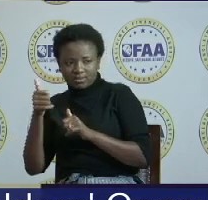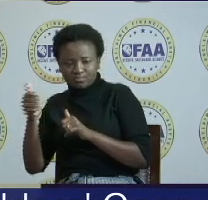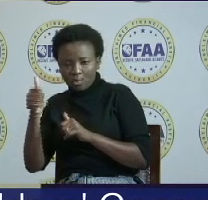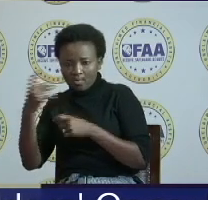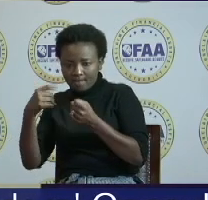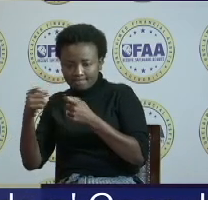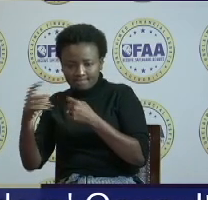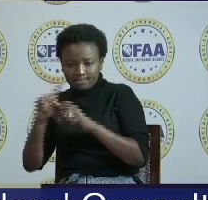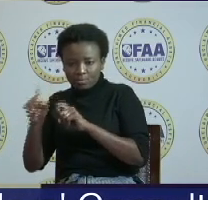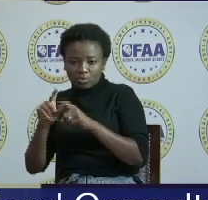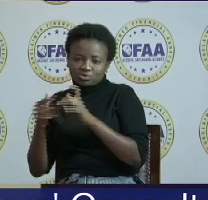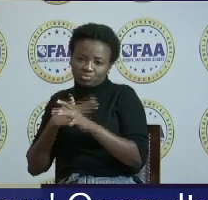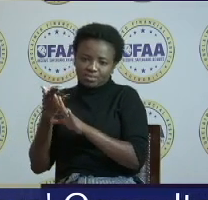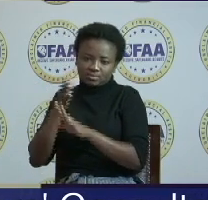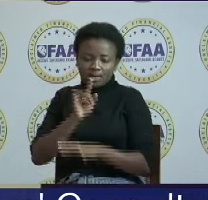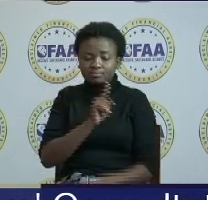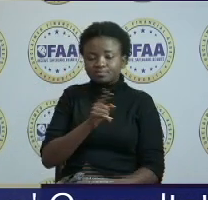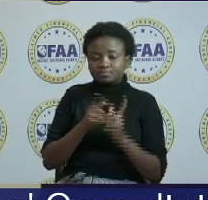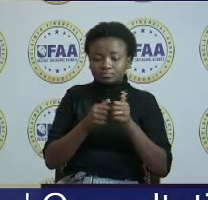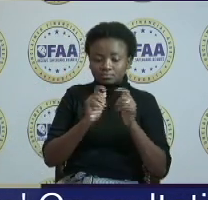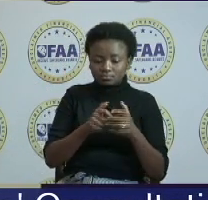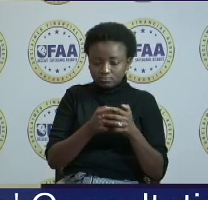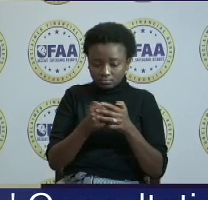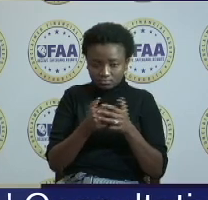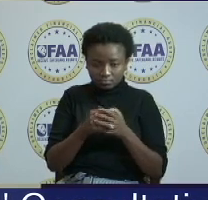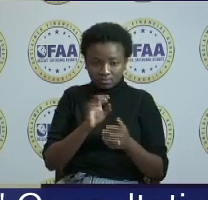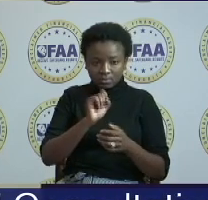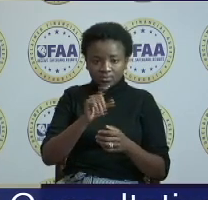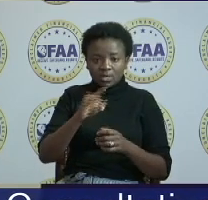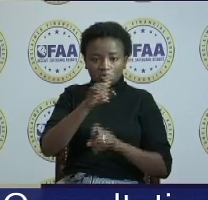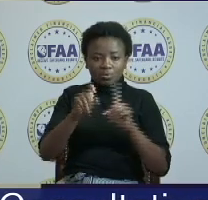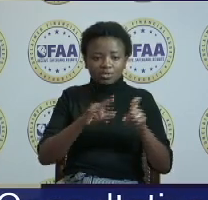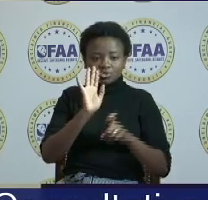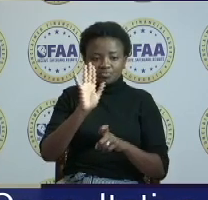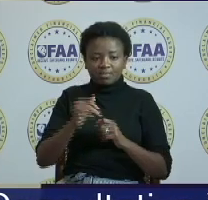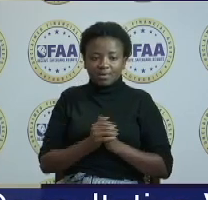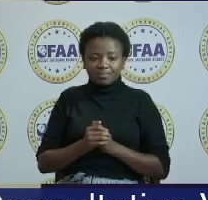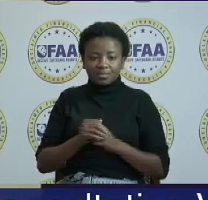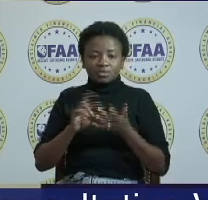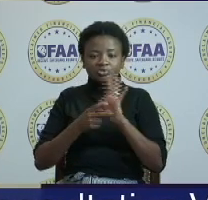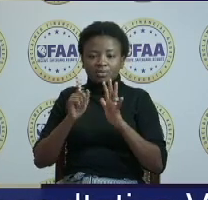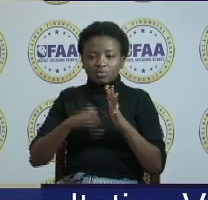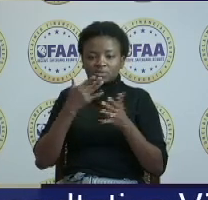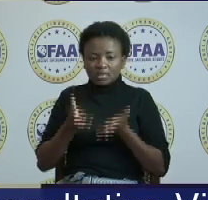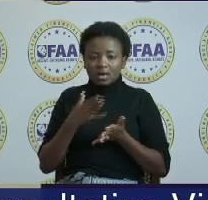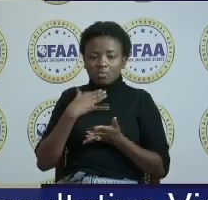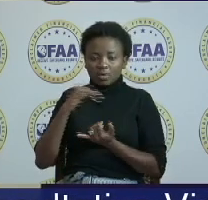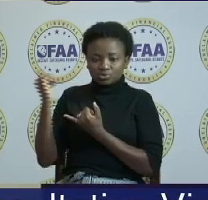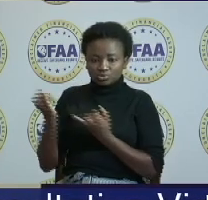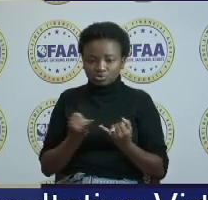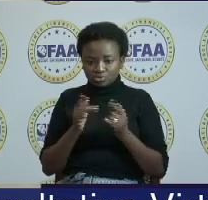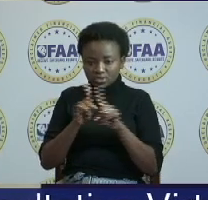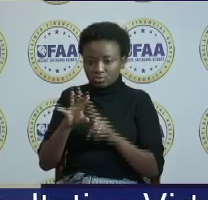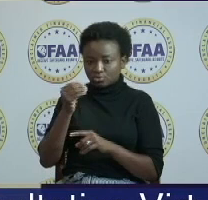sending those questions. So just go back there and you'll be able to type in your questions. All right, now, I'd like to introduce, just remind you of